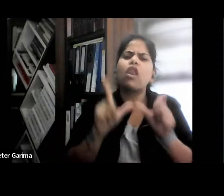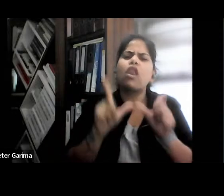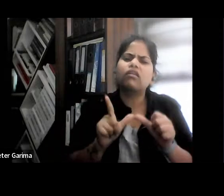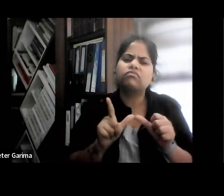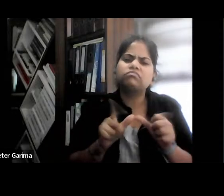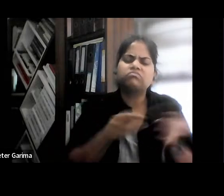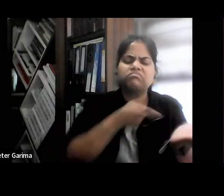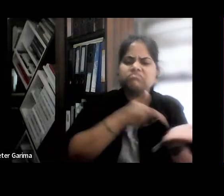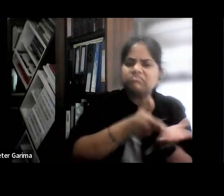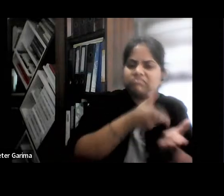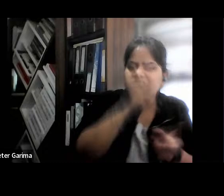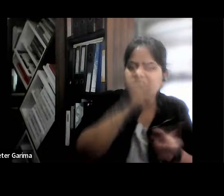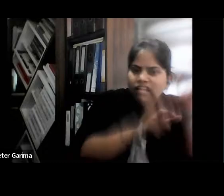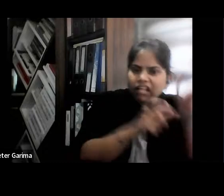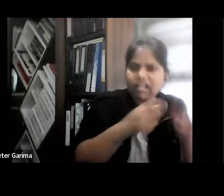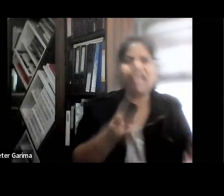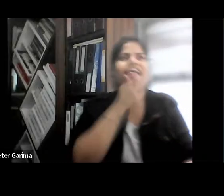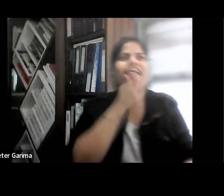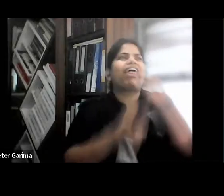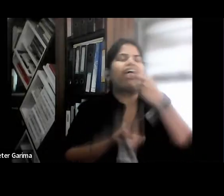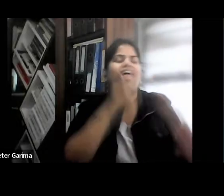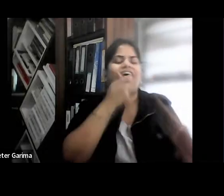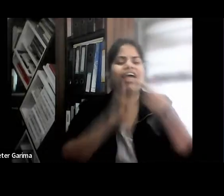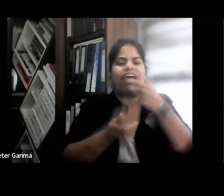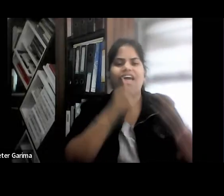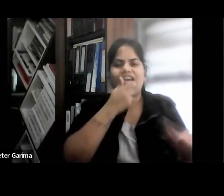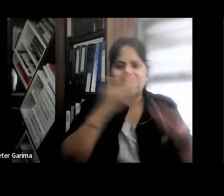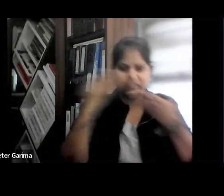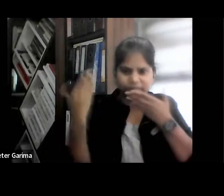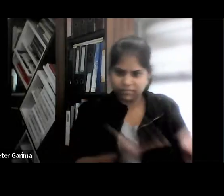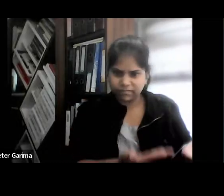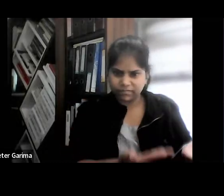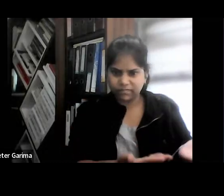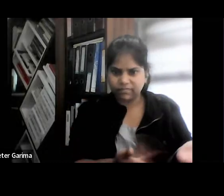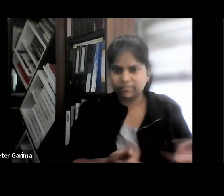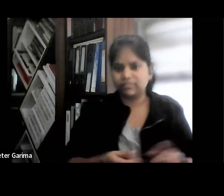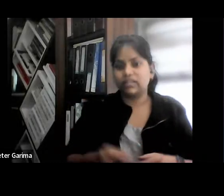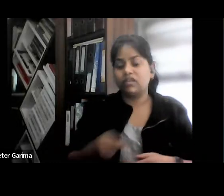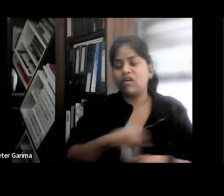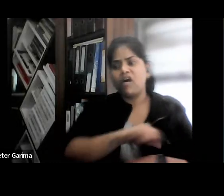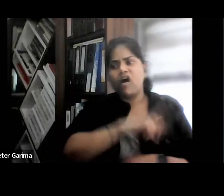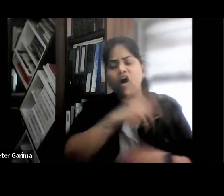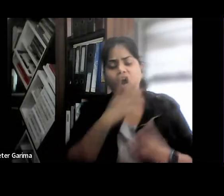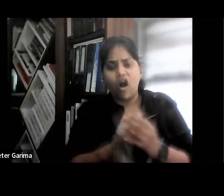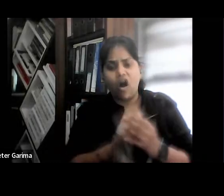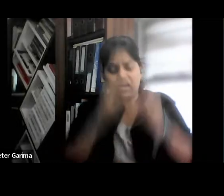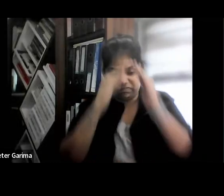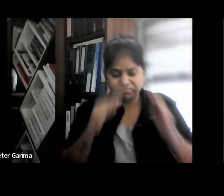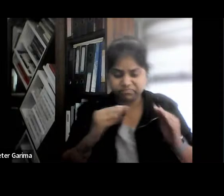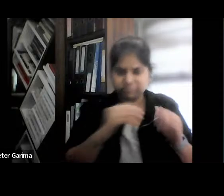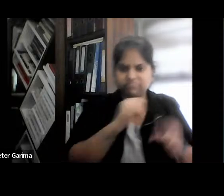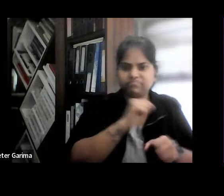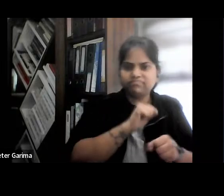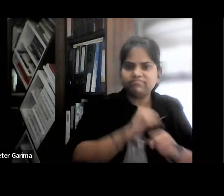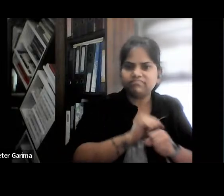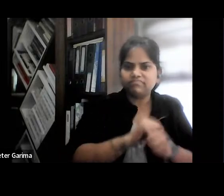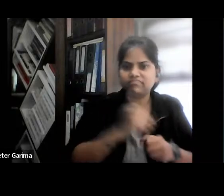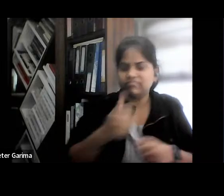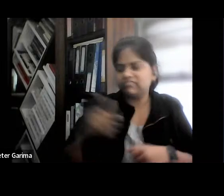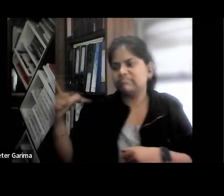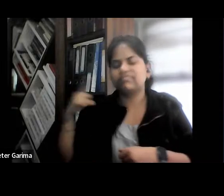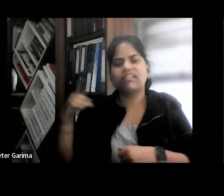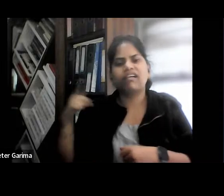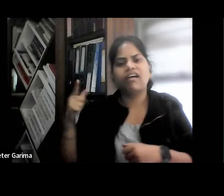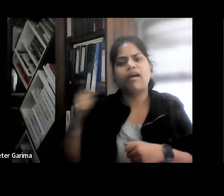had allegedly been cheated of all his property by his brother, who moreover made him work like a slave on their farm.